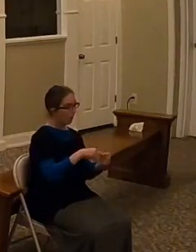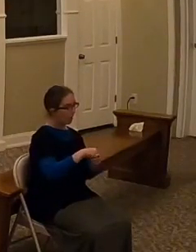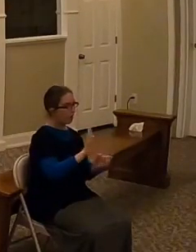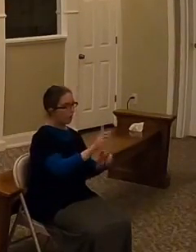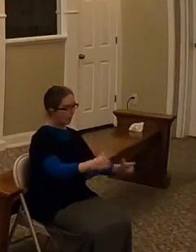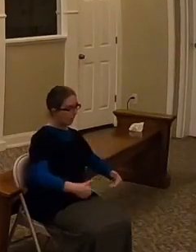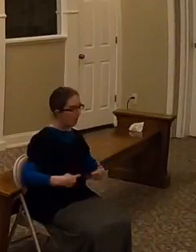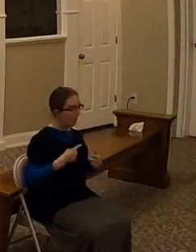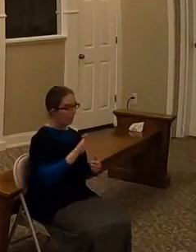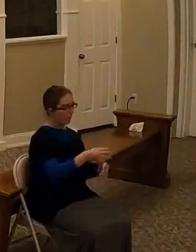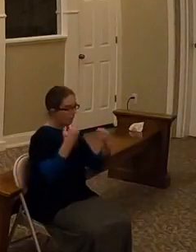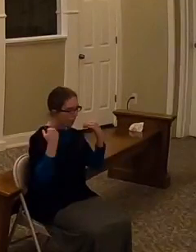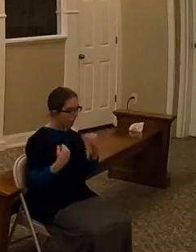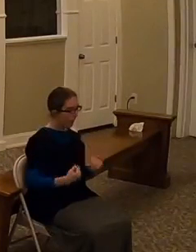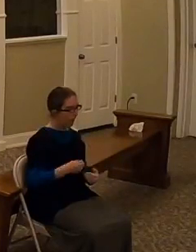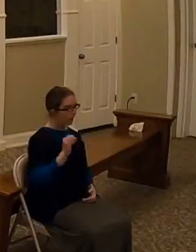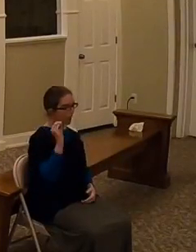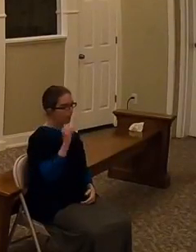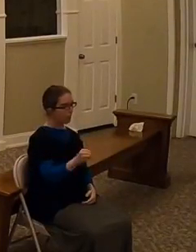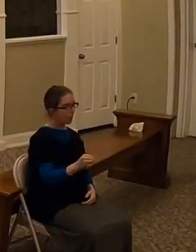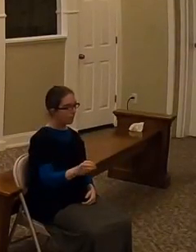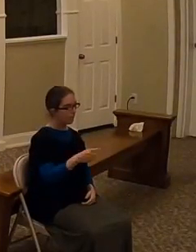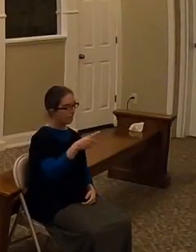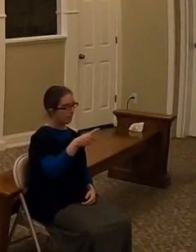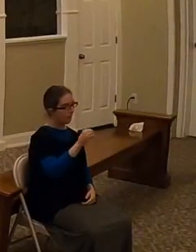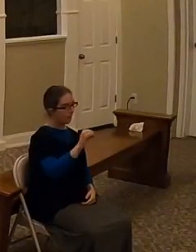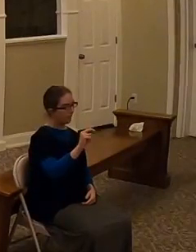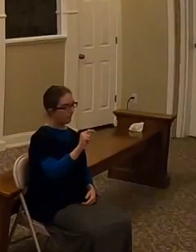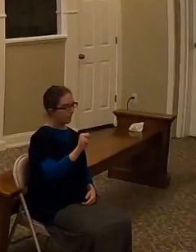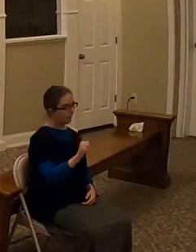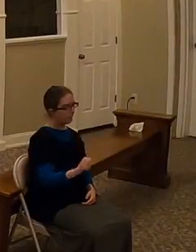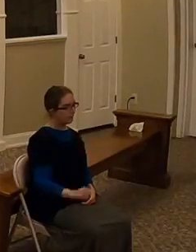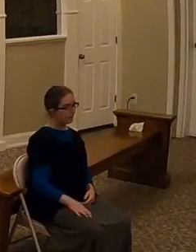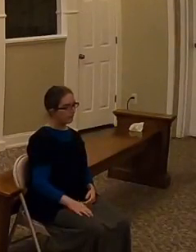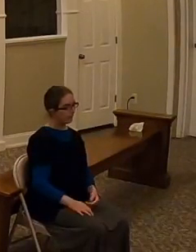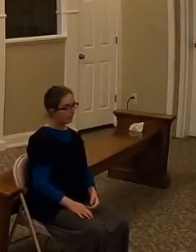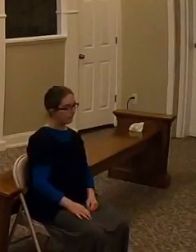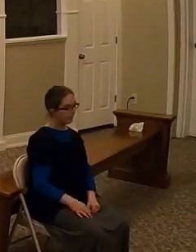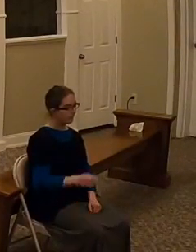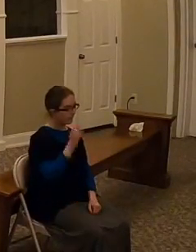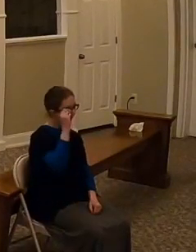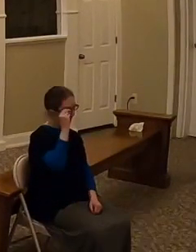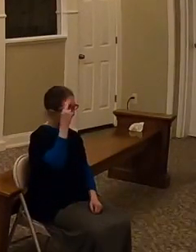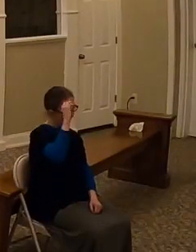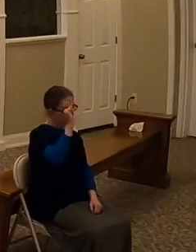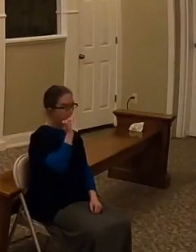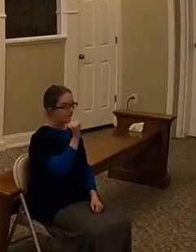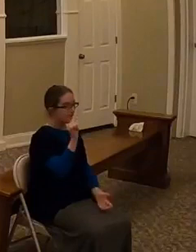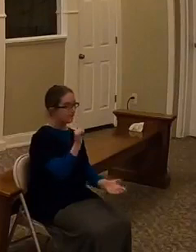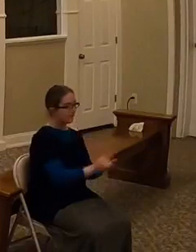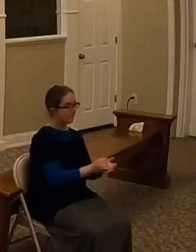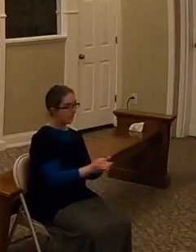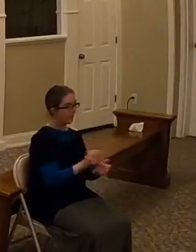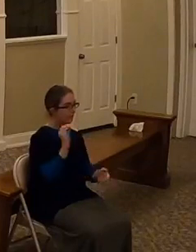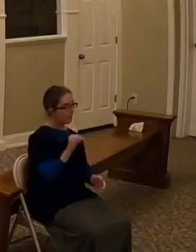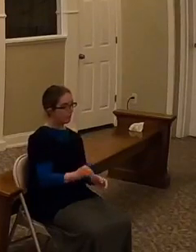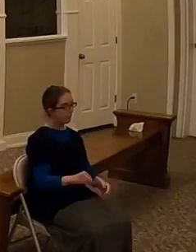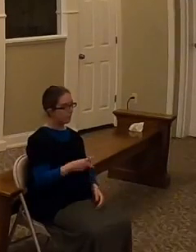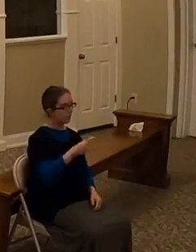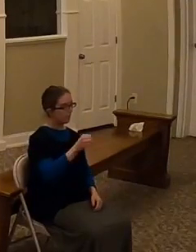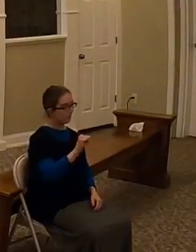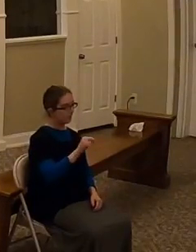your life, you have a fixed point. Yes, sir. He is that fixed point.